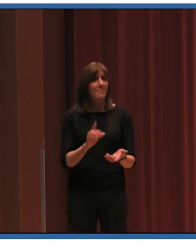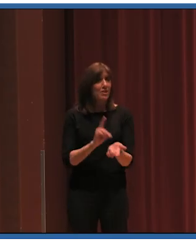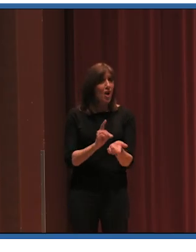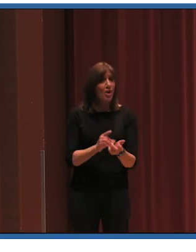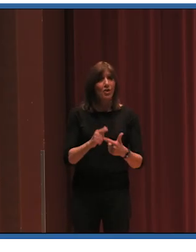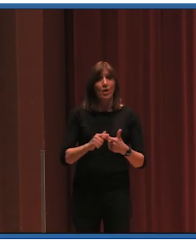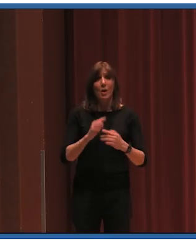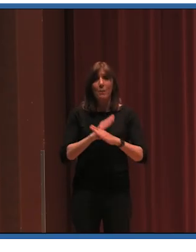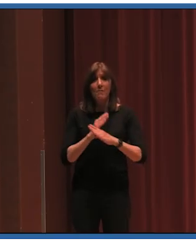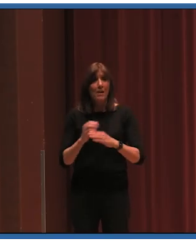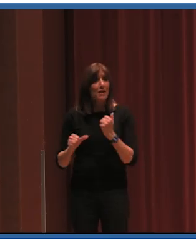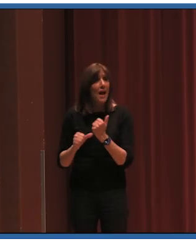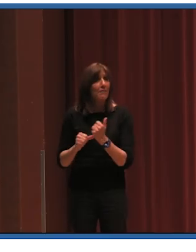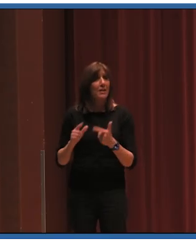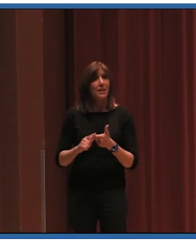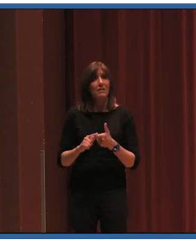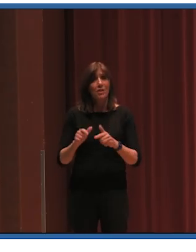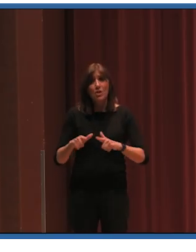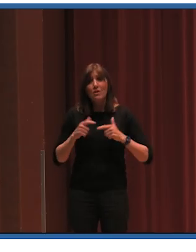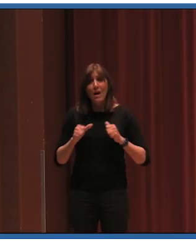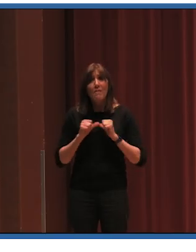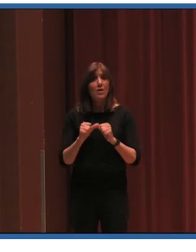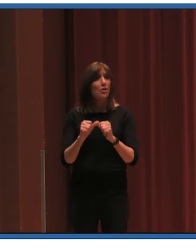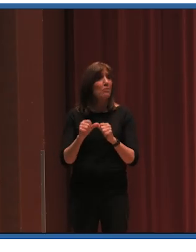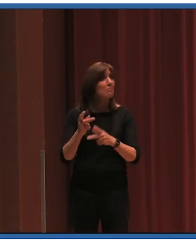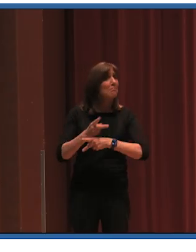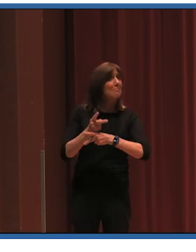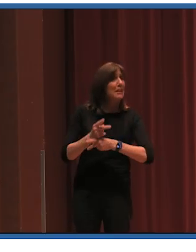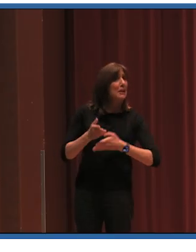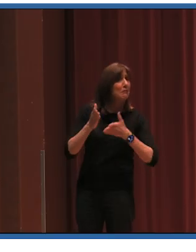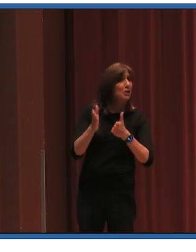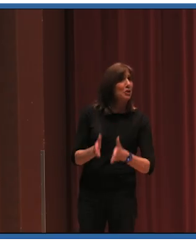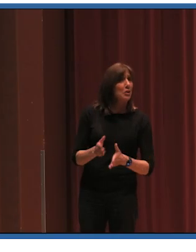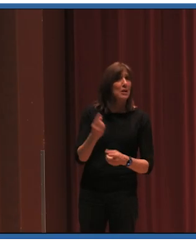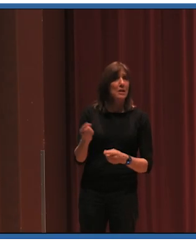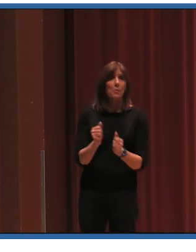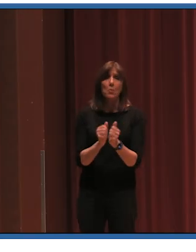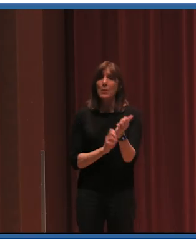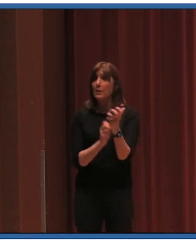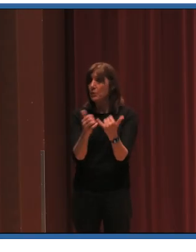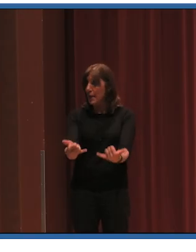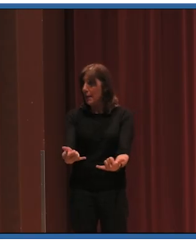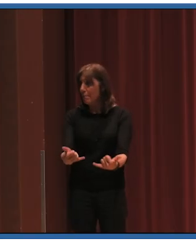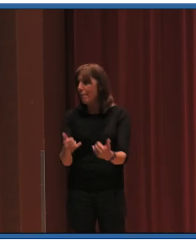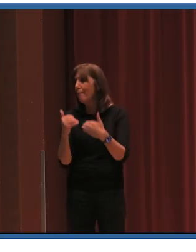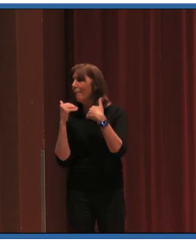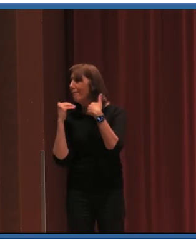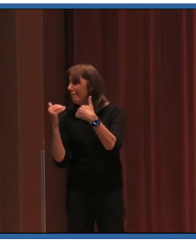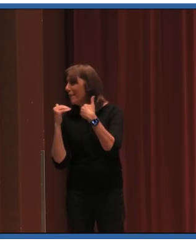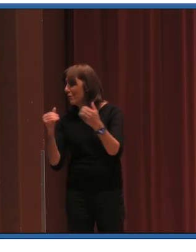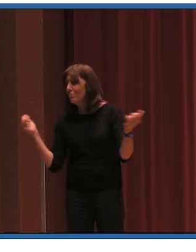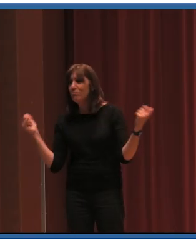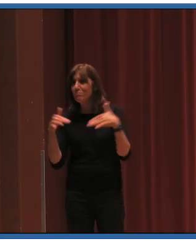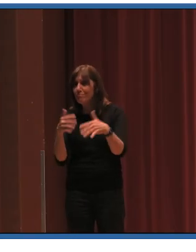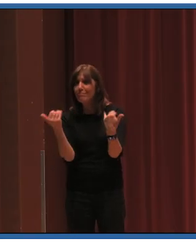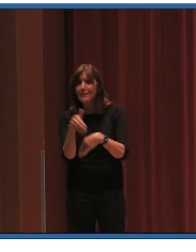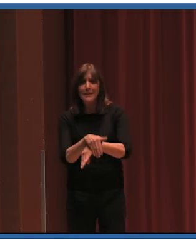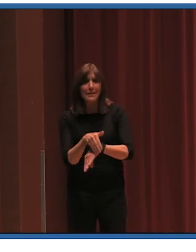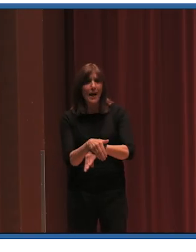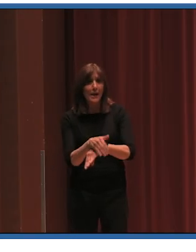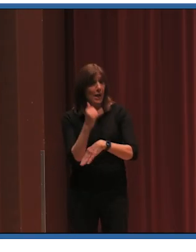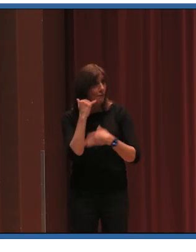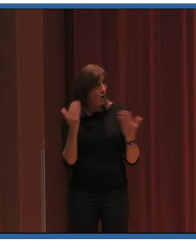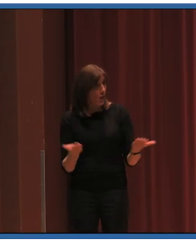a survivor, a caregiver, someone experiencing cancer right now. Thank you for being here. If you're here,